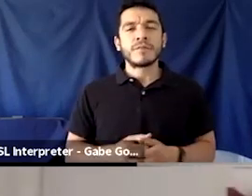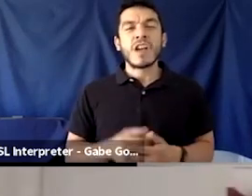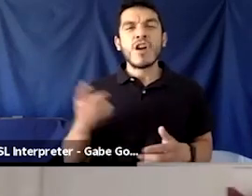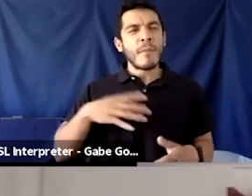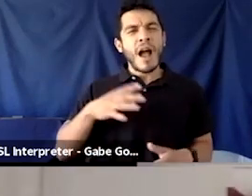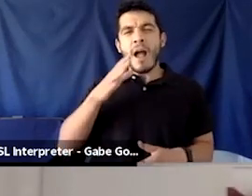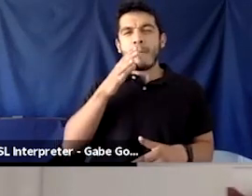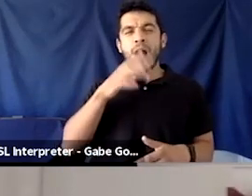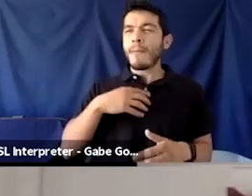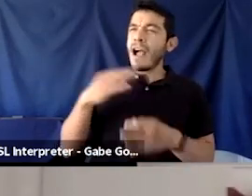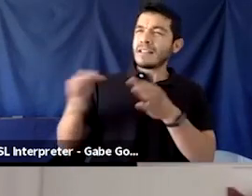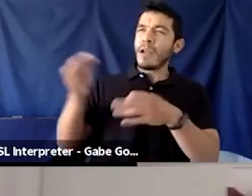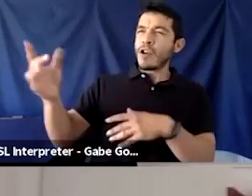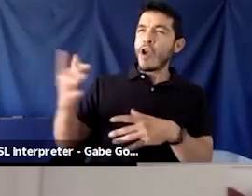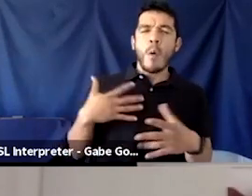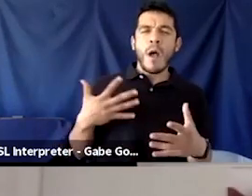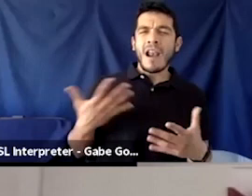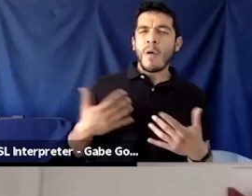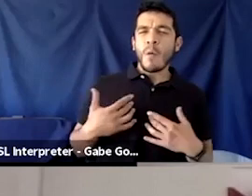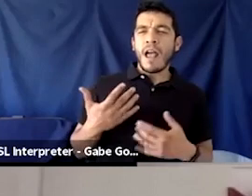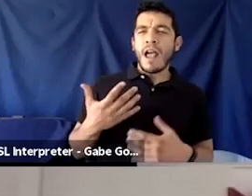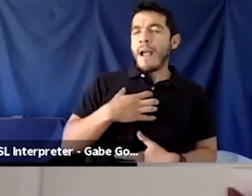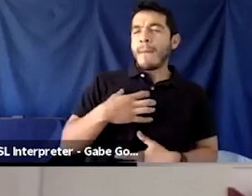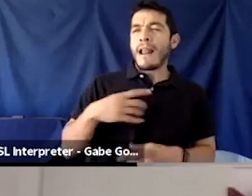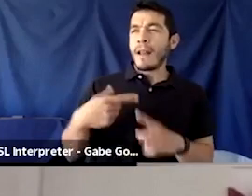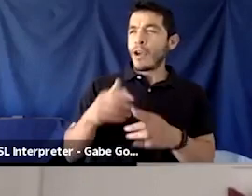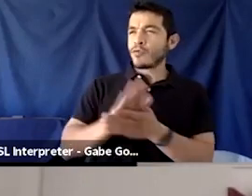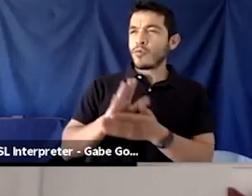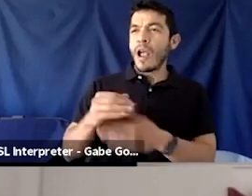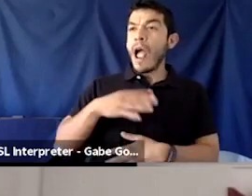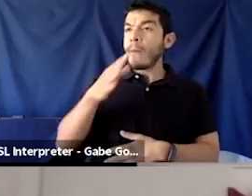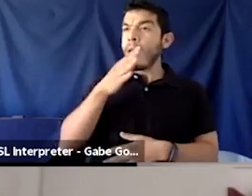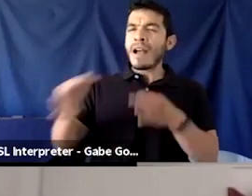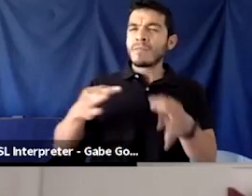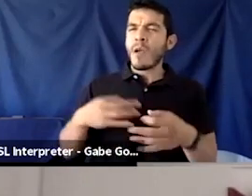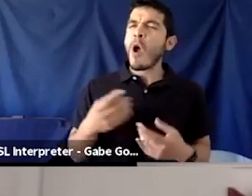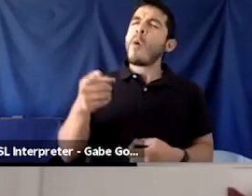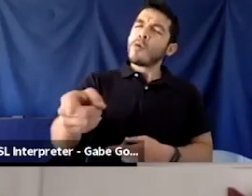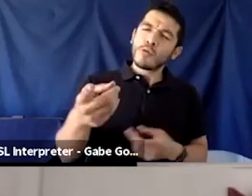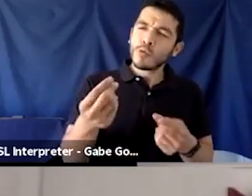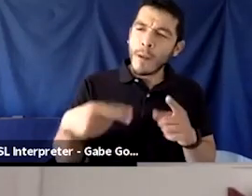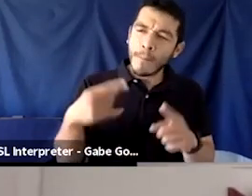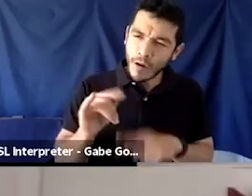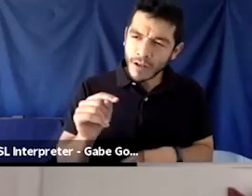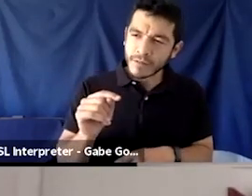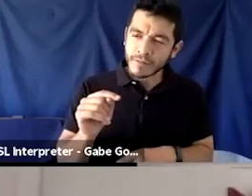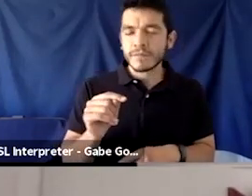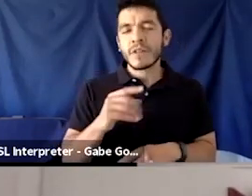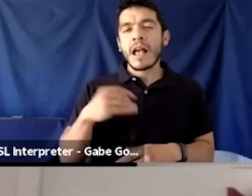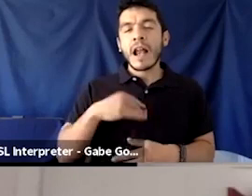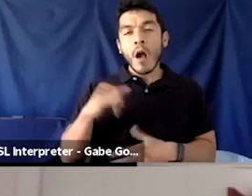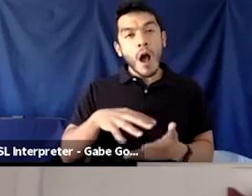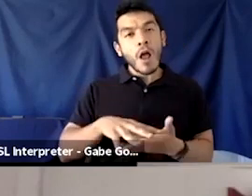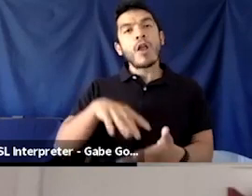do about it? How can you use your personal experiences, what you know, what you love, to do something for others? And now over the past 5 years, we've